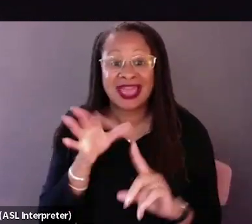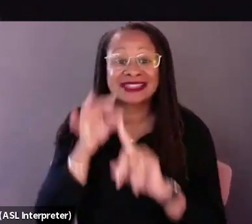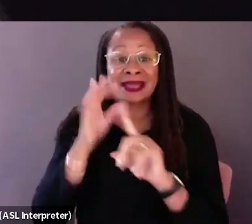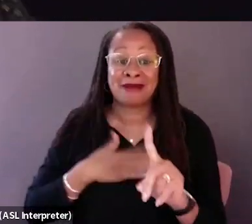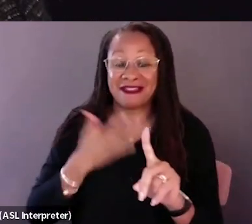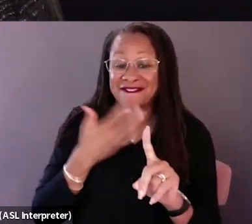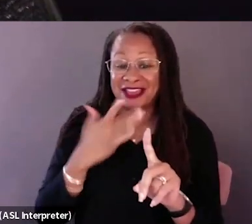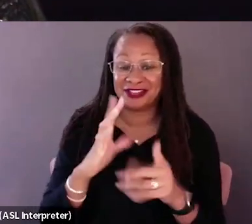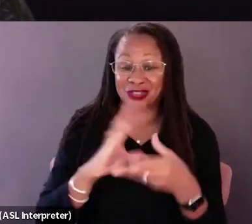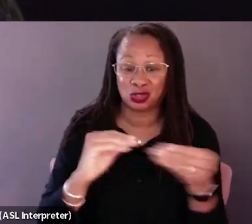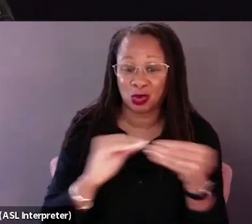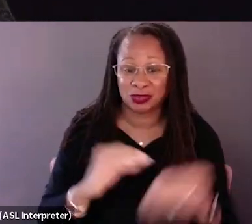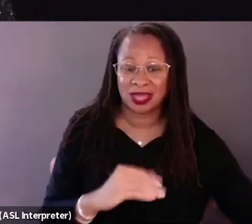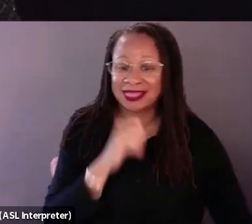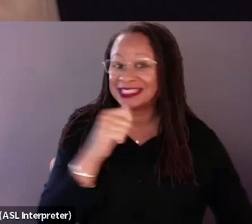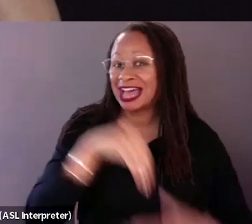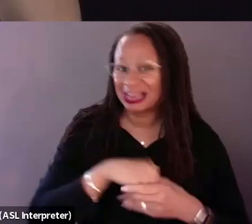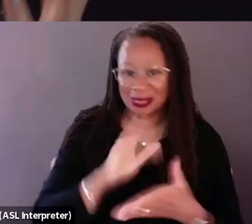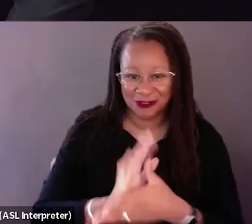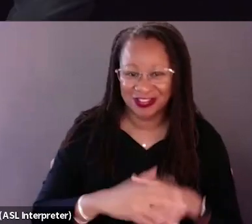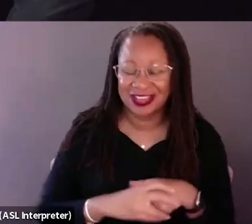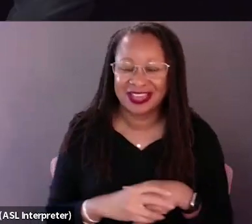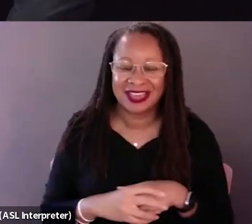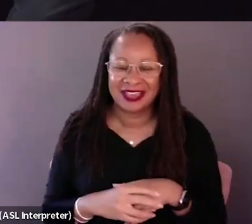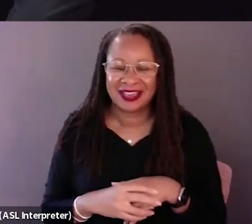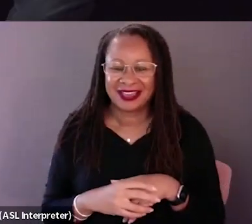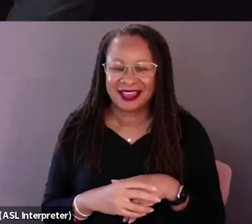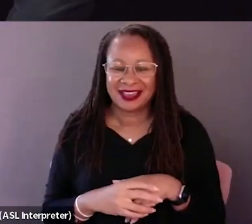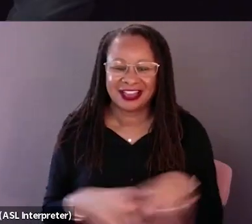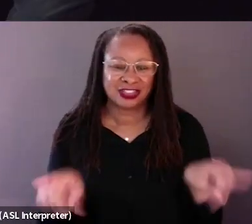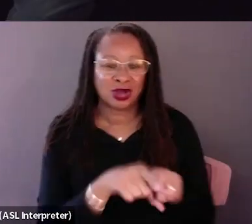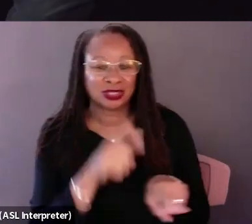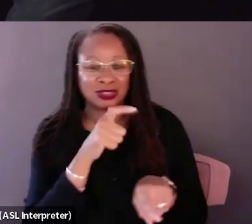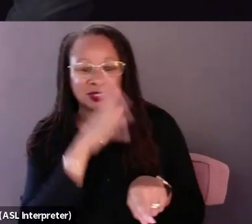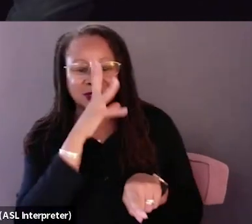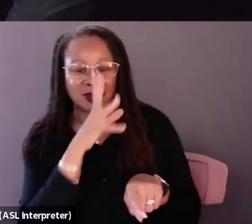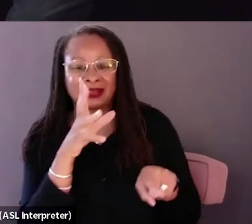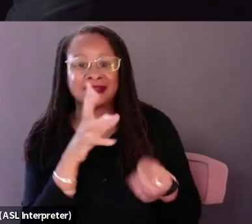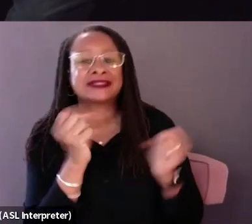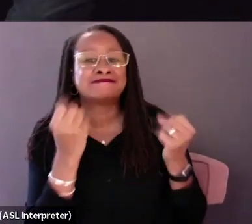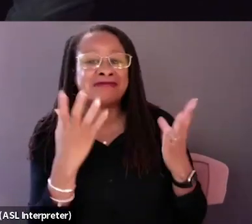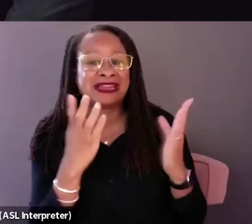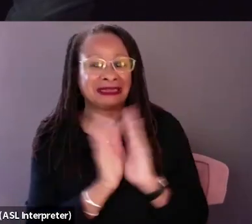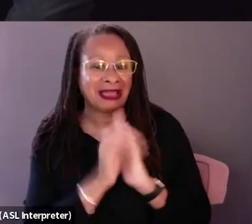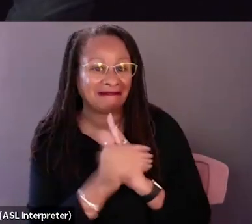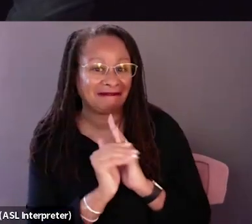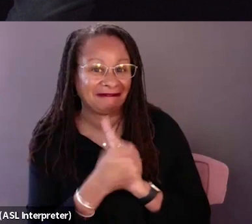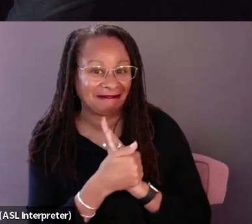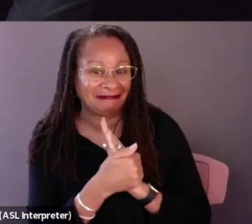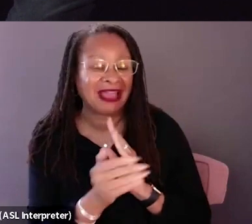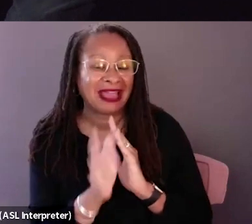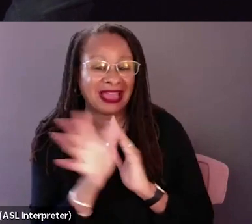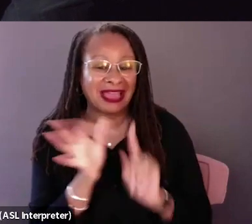story that's not in when we talk about LBJ. She also doesn't talk about his many infidelities, except